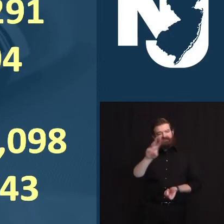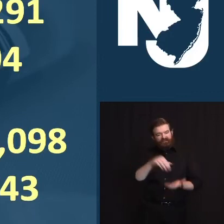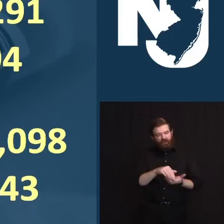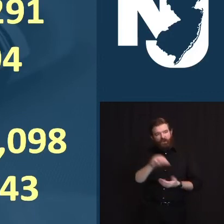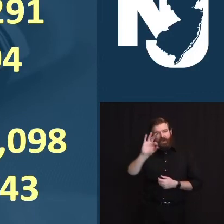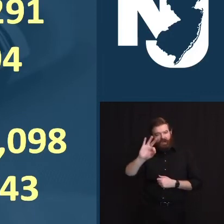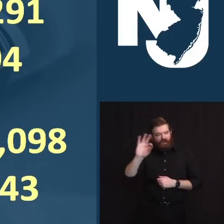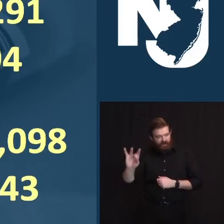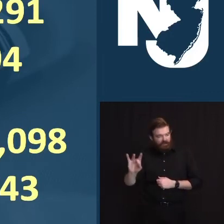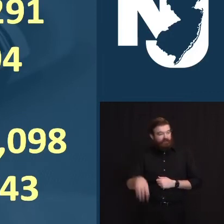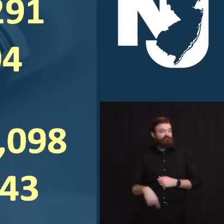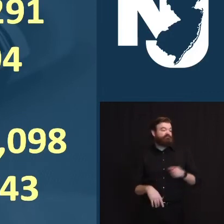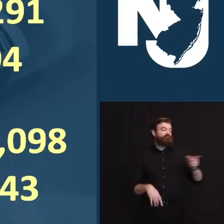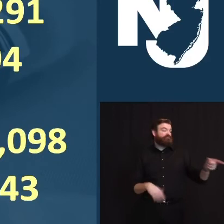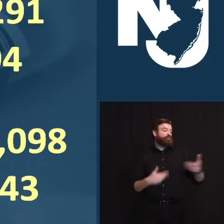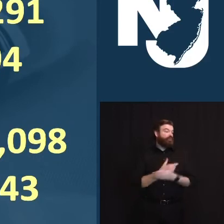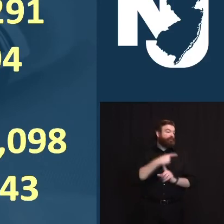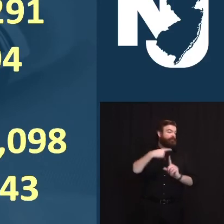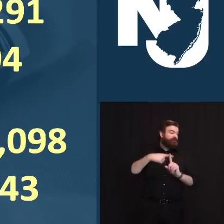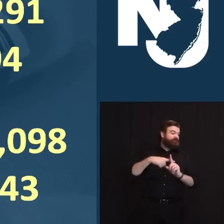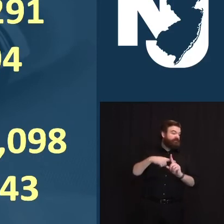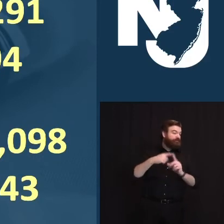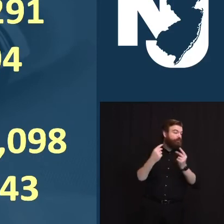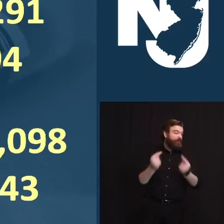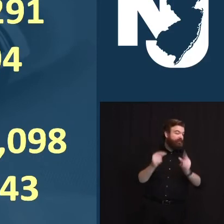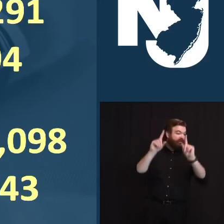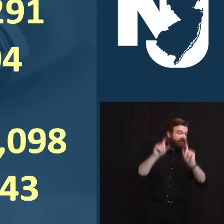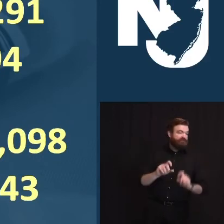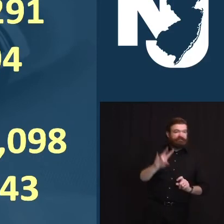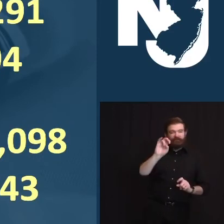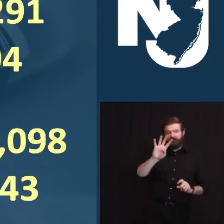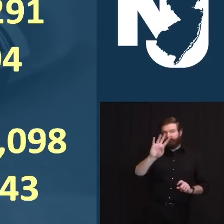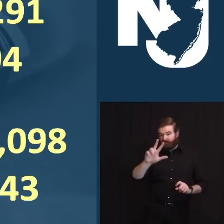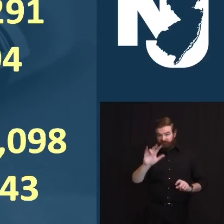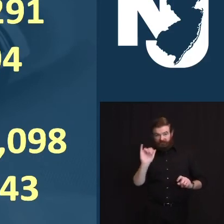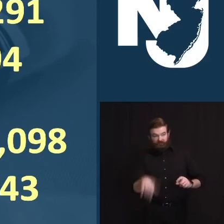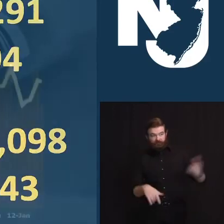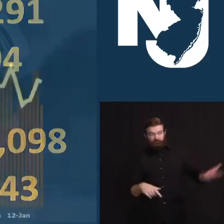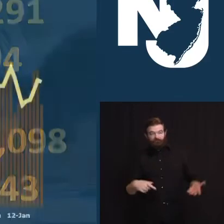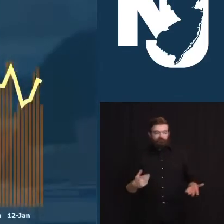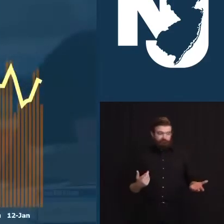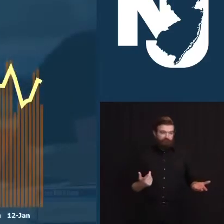since this began on March 4th. The positivity rate for the